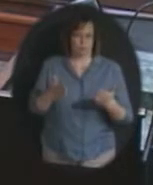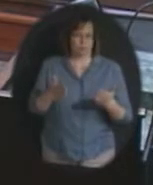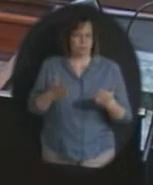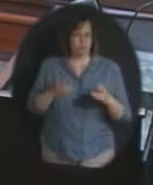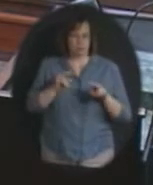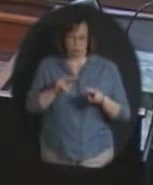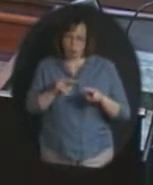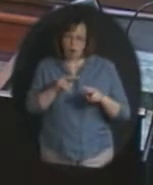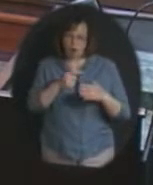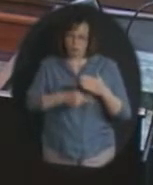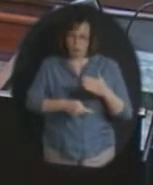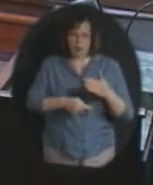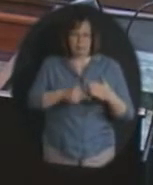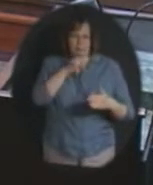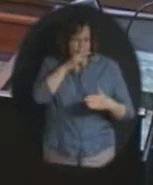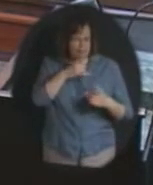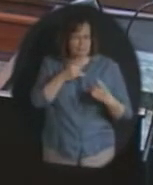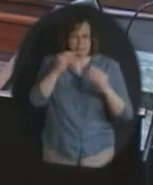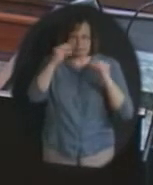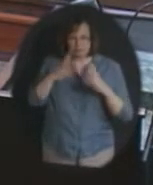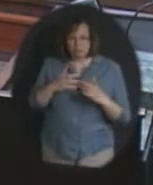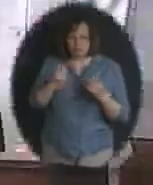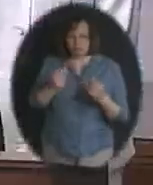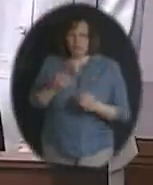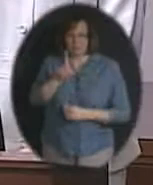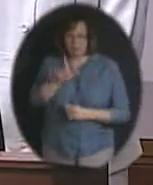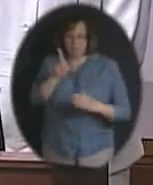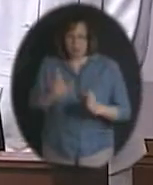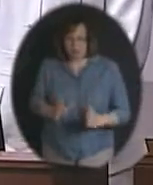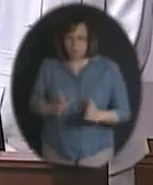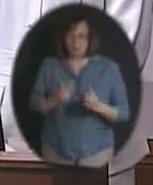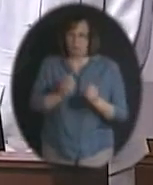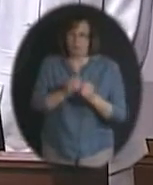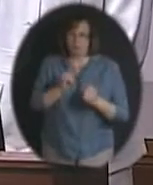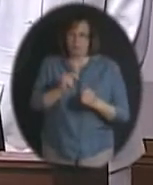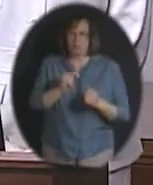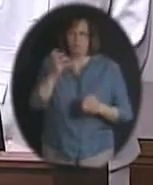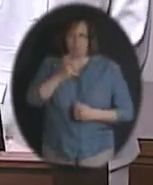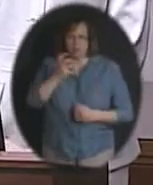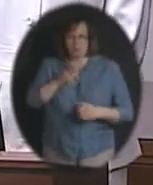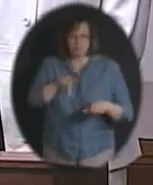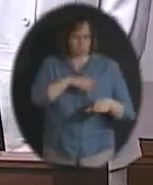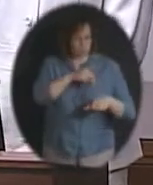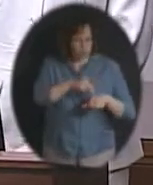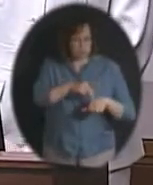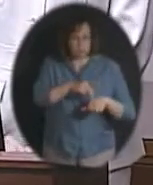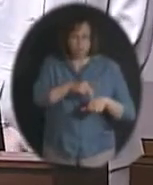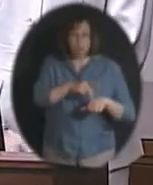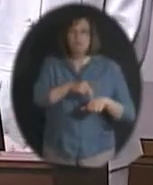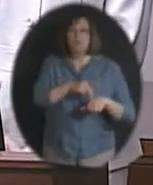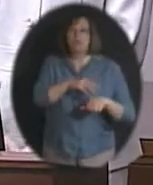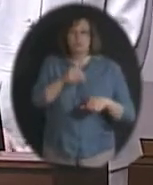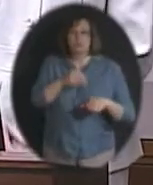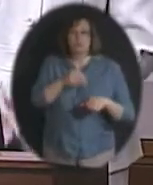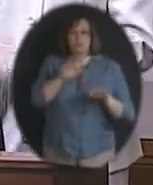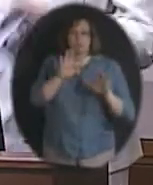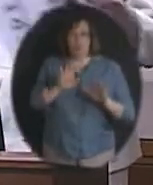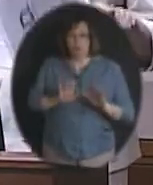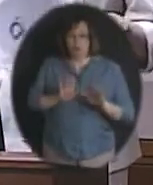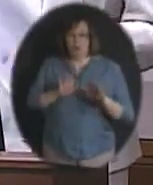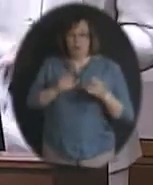watch what the kids did with it, the teachers did it with, the librarians did with it, was just absolutely amazing. The principals were out there. It was just a